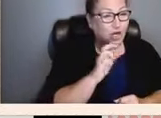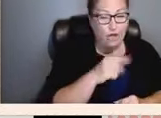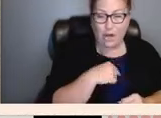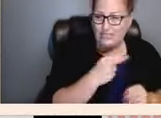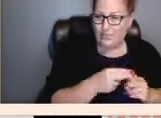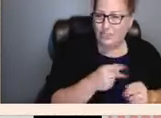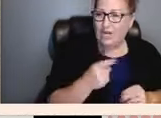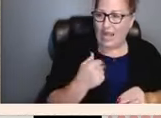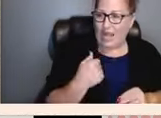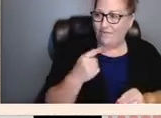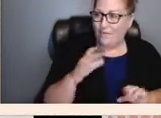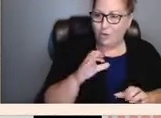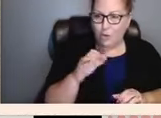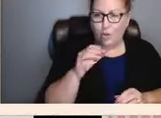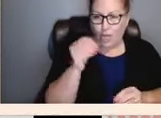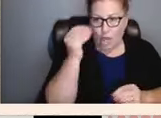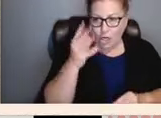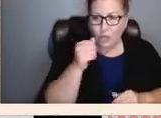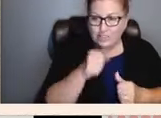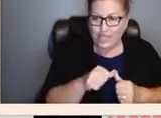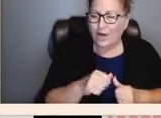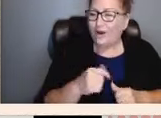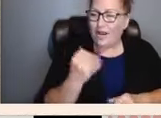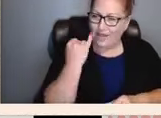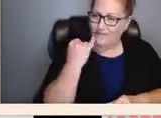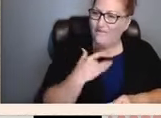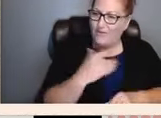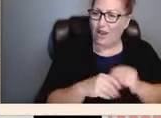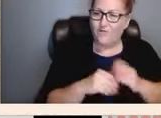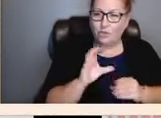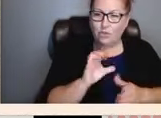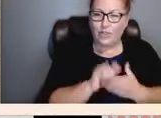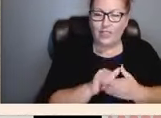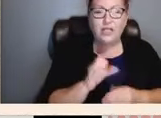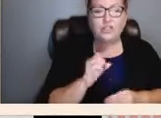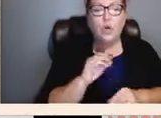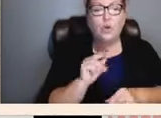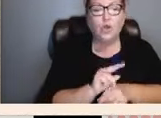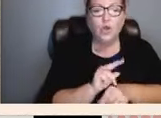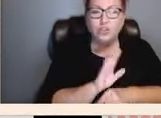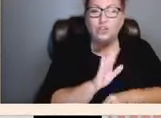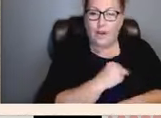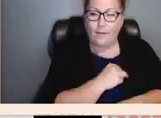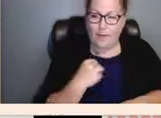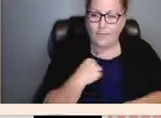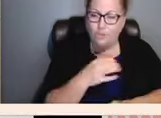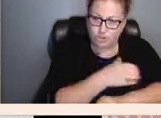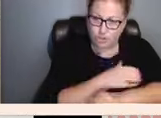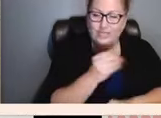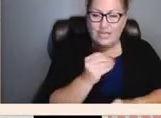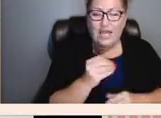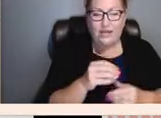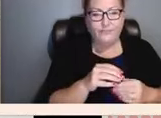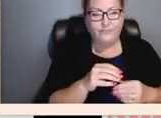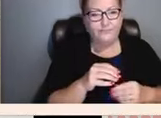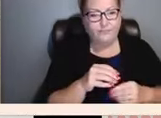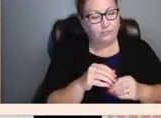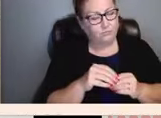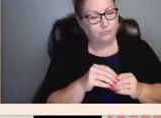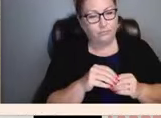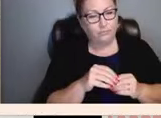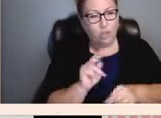if they're comfortable with that. So using those strengths of your members and leveraging that strength